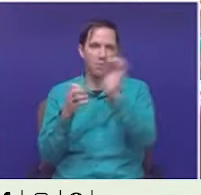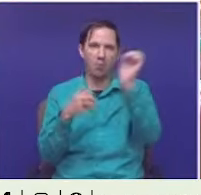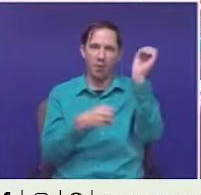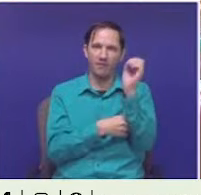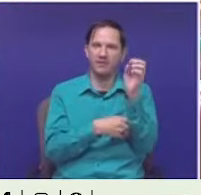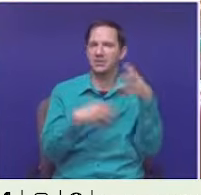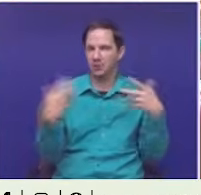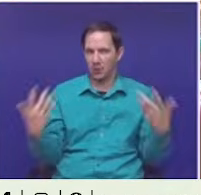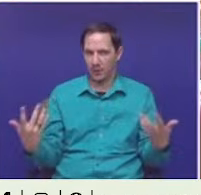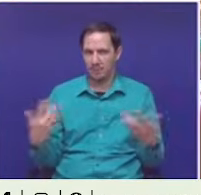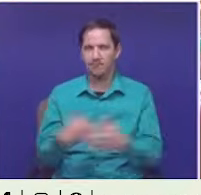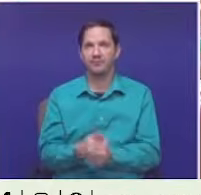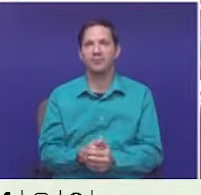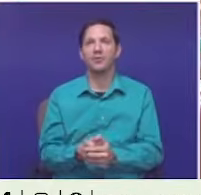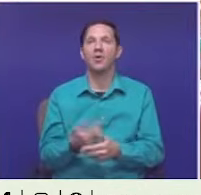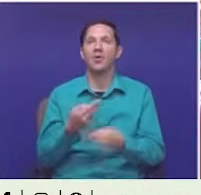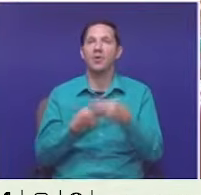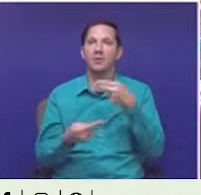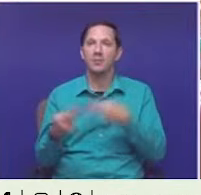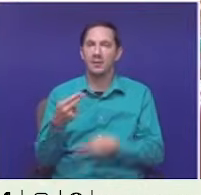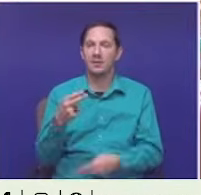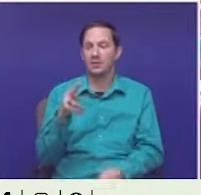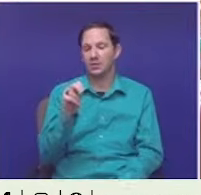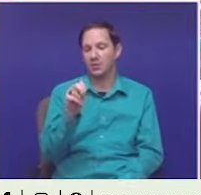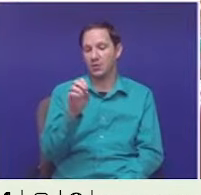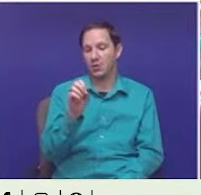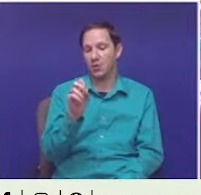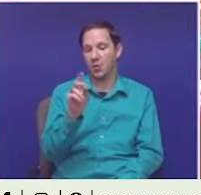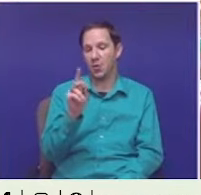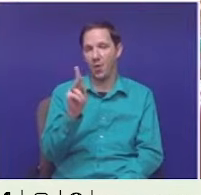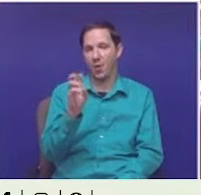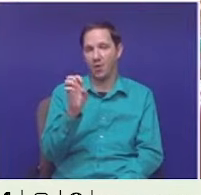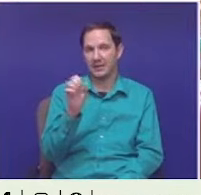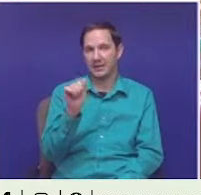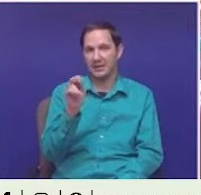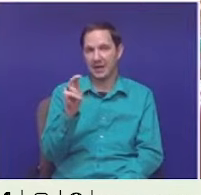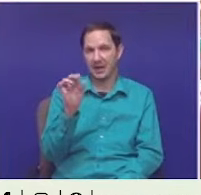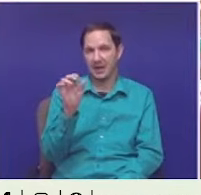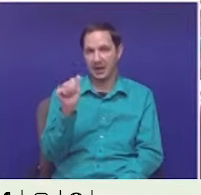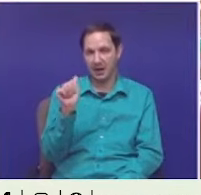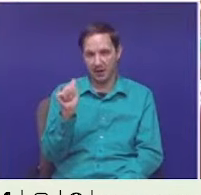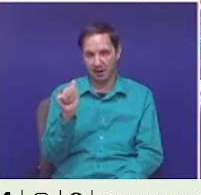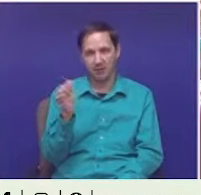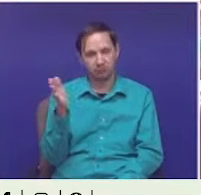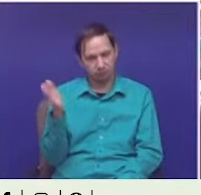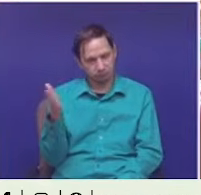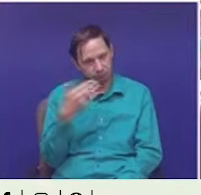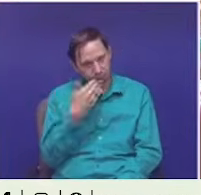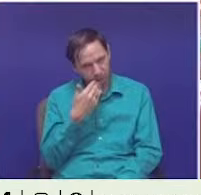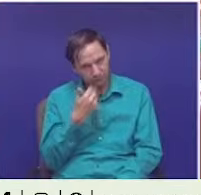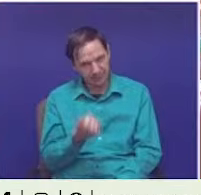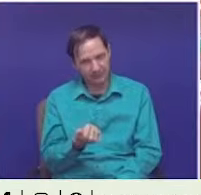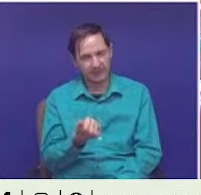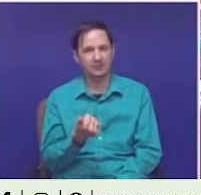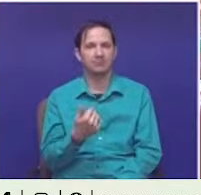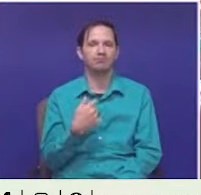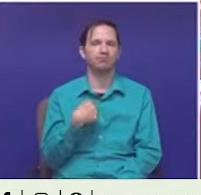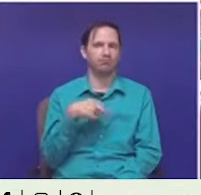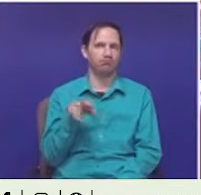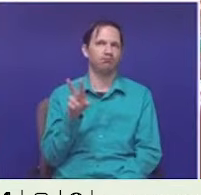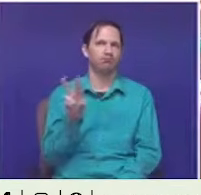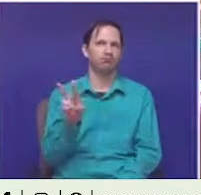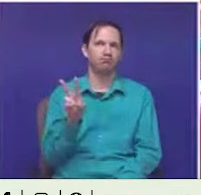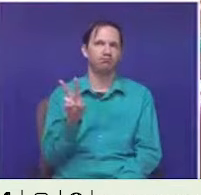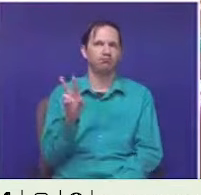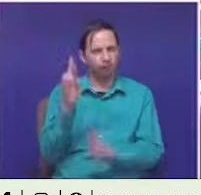happened, Honorable Nonkanyana, is unheard of, particularly yourself. We are looking at you with